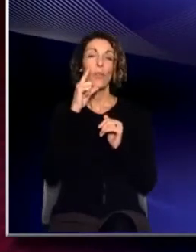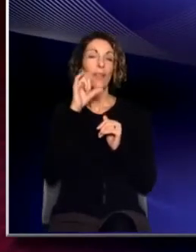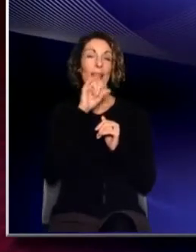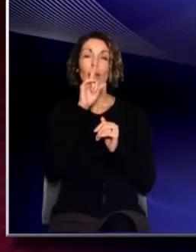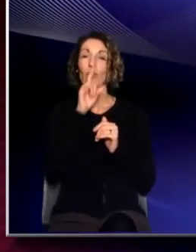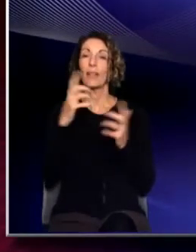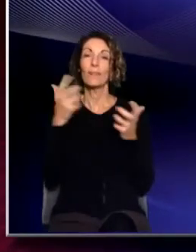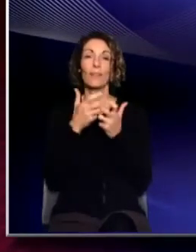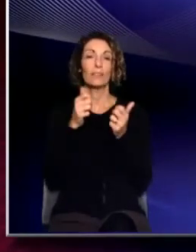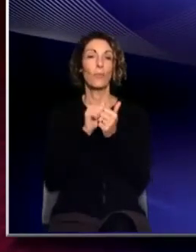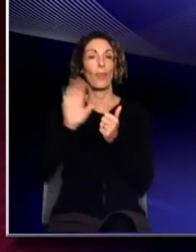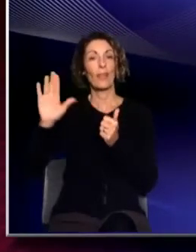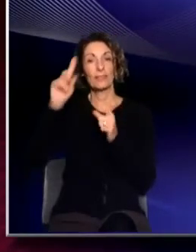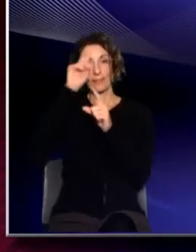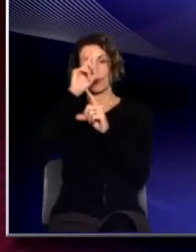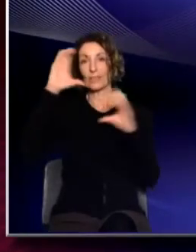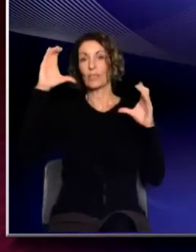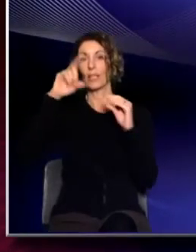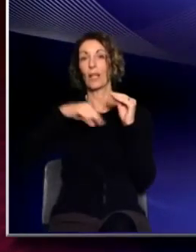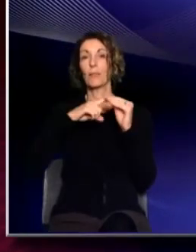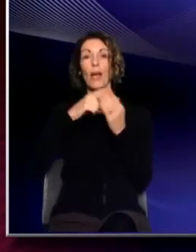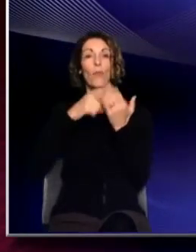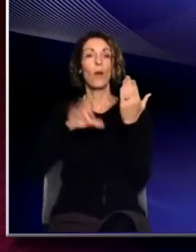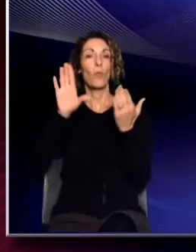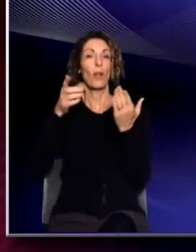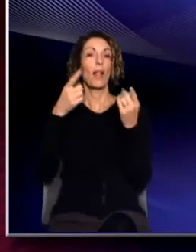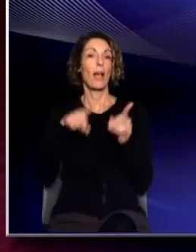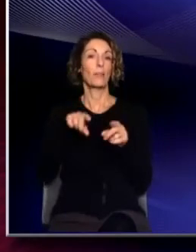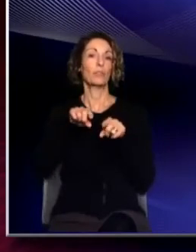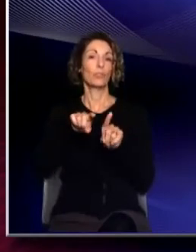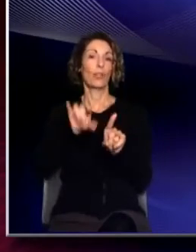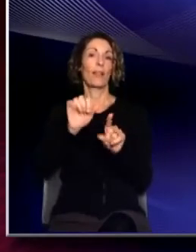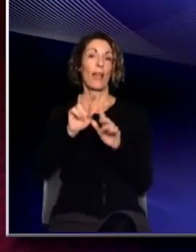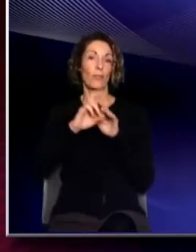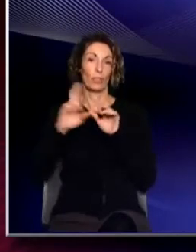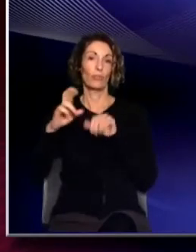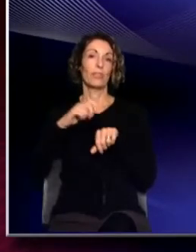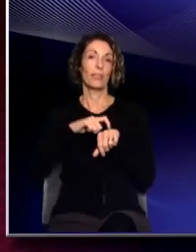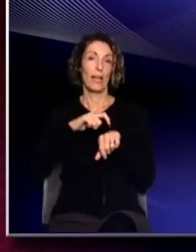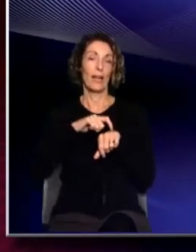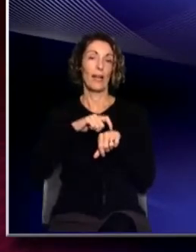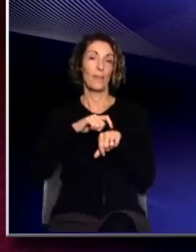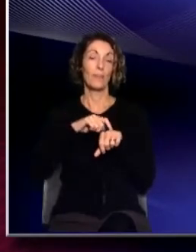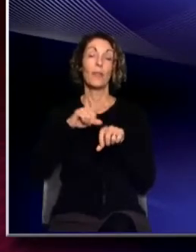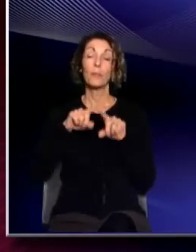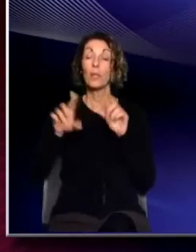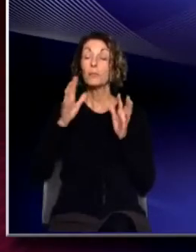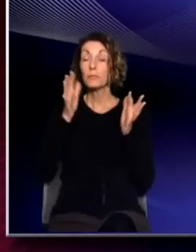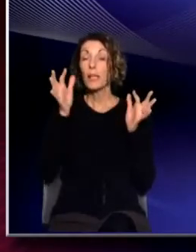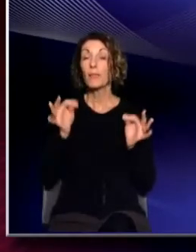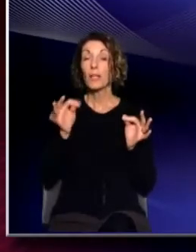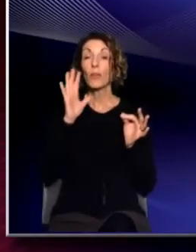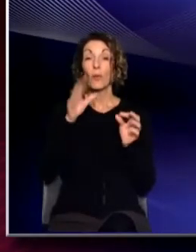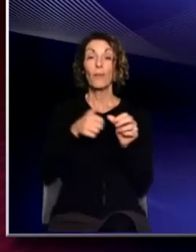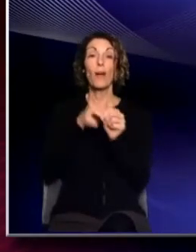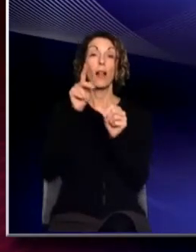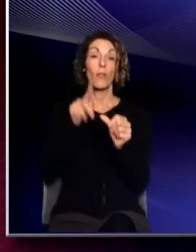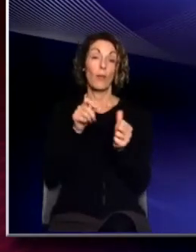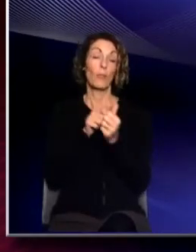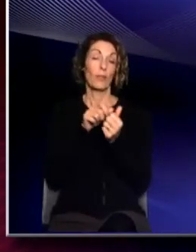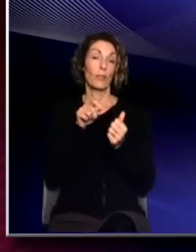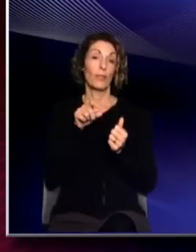with his vision of what's going to happen during that time. But definitely we'll follow up with